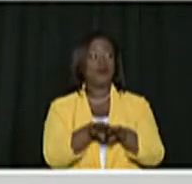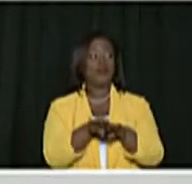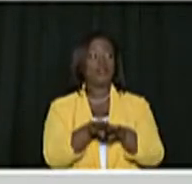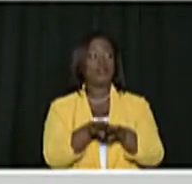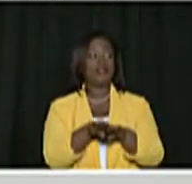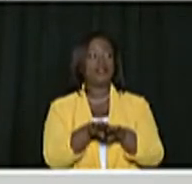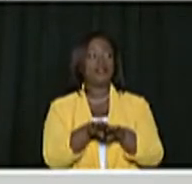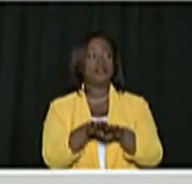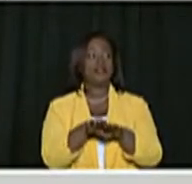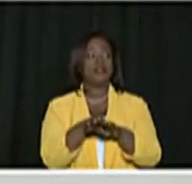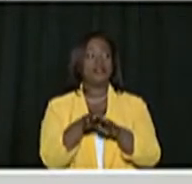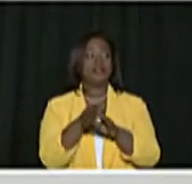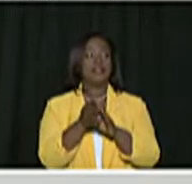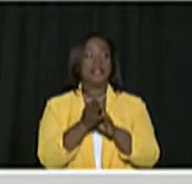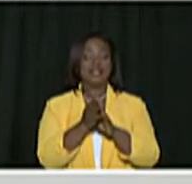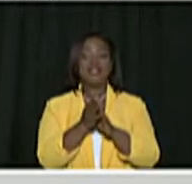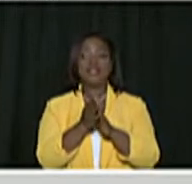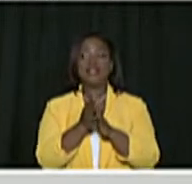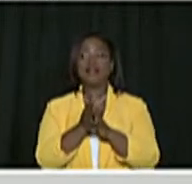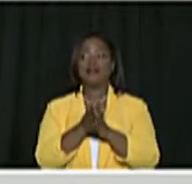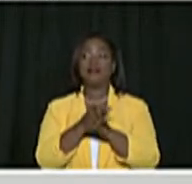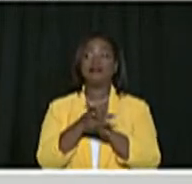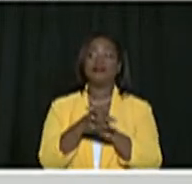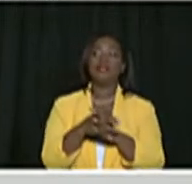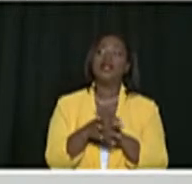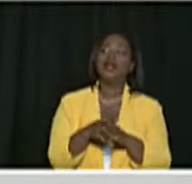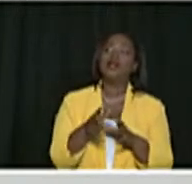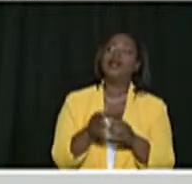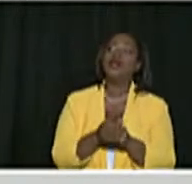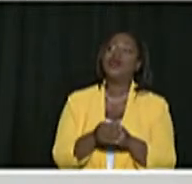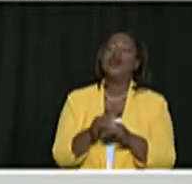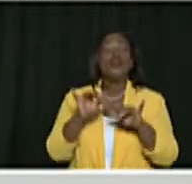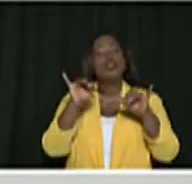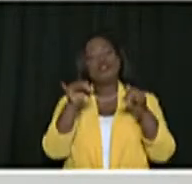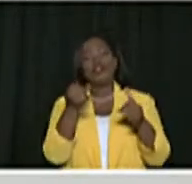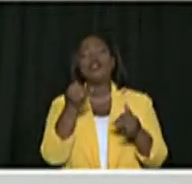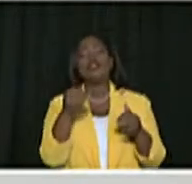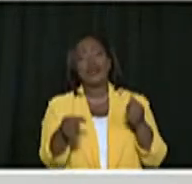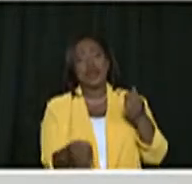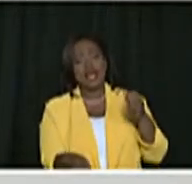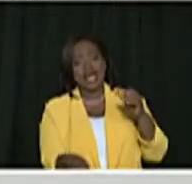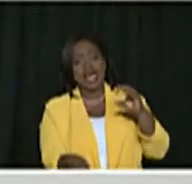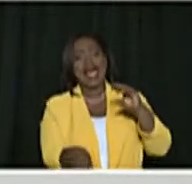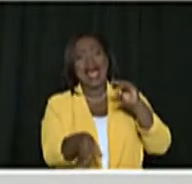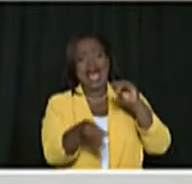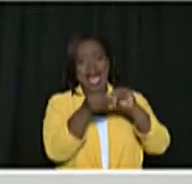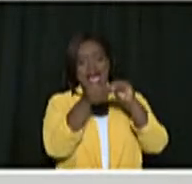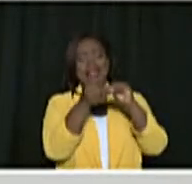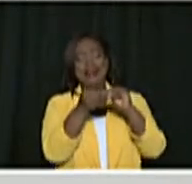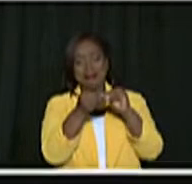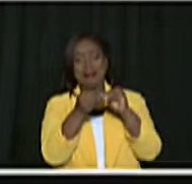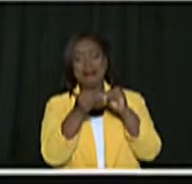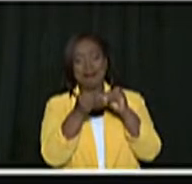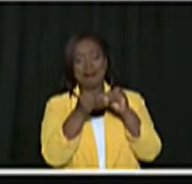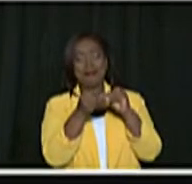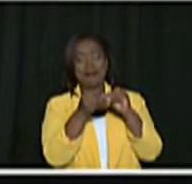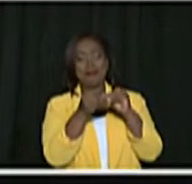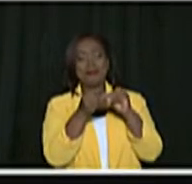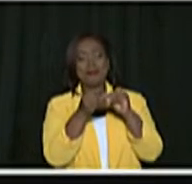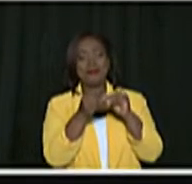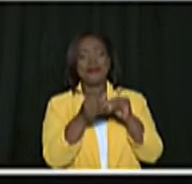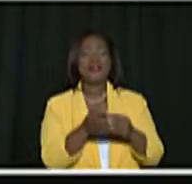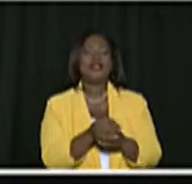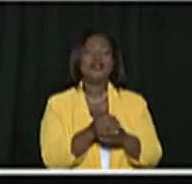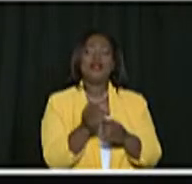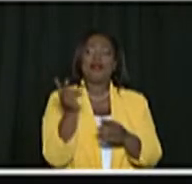Just a couple of seconds. Well, just to add, Mrs. Gage-Gray and I, we've been in discussions, especially this term